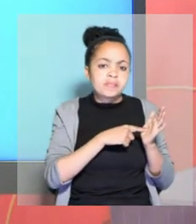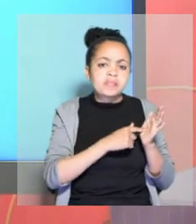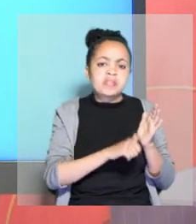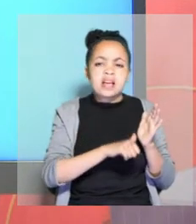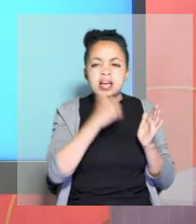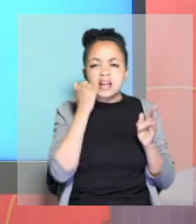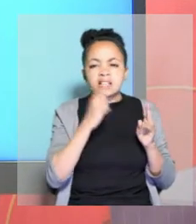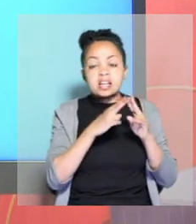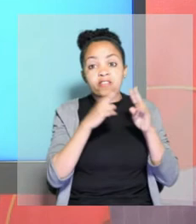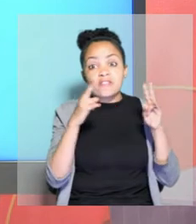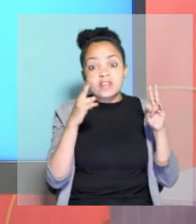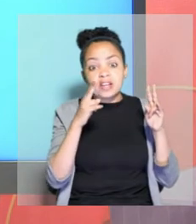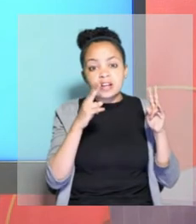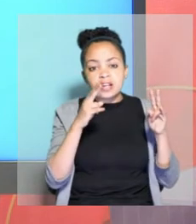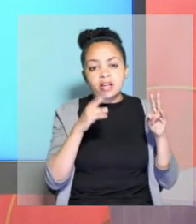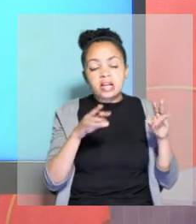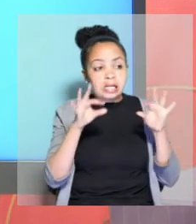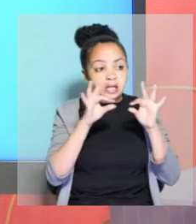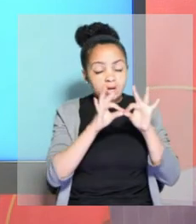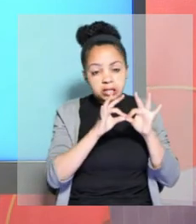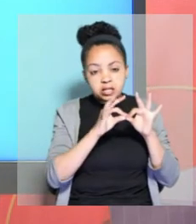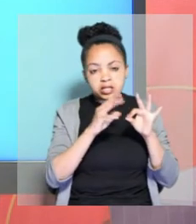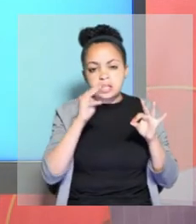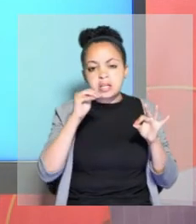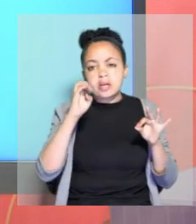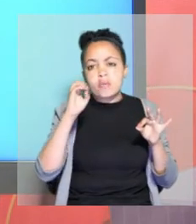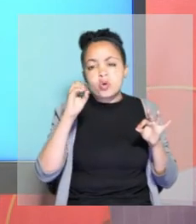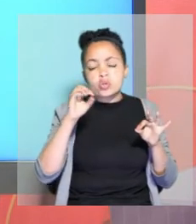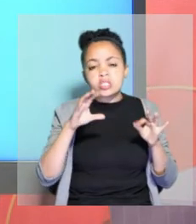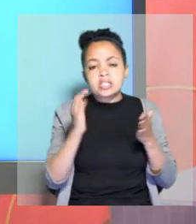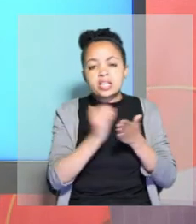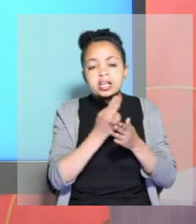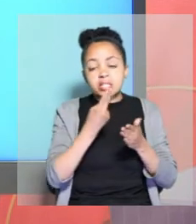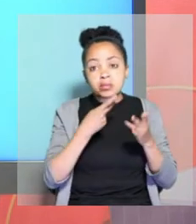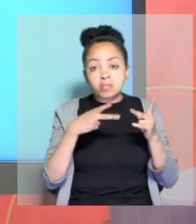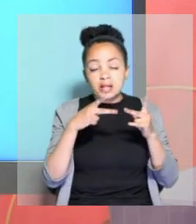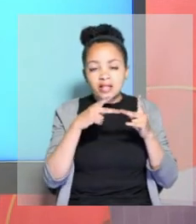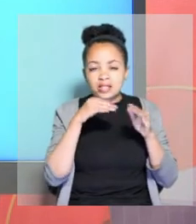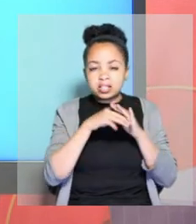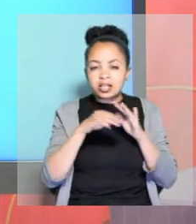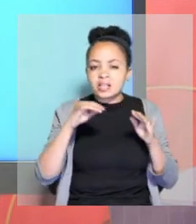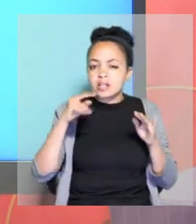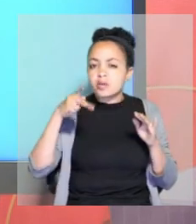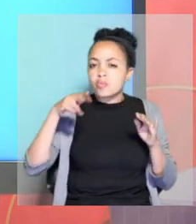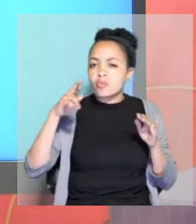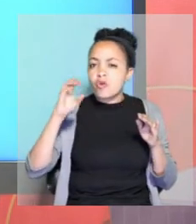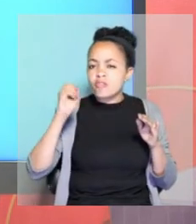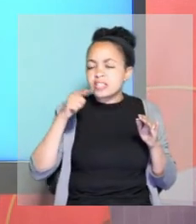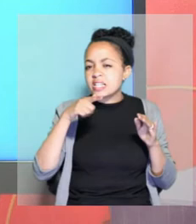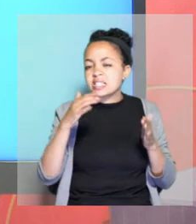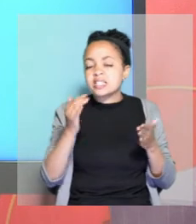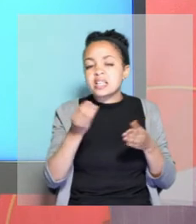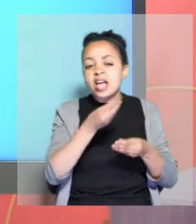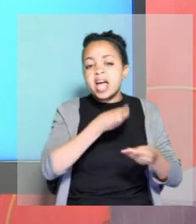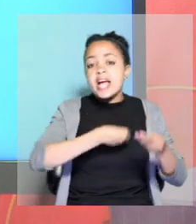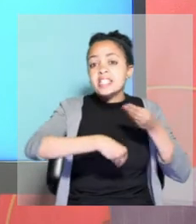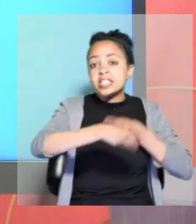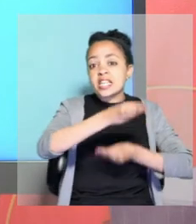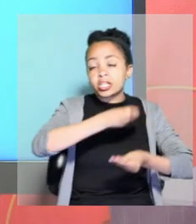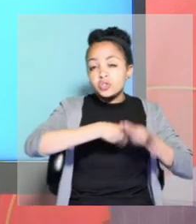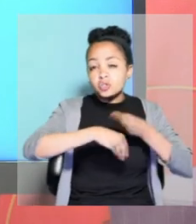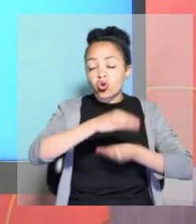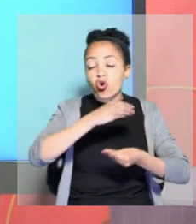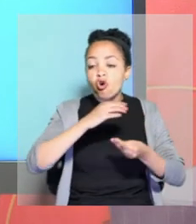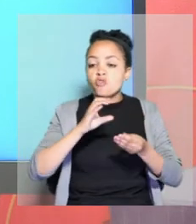another very critical activity of males can be takes place during prophecy one is there is exchange of a chromosomal